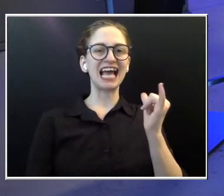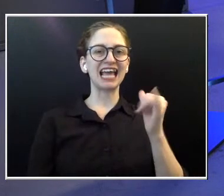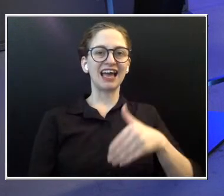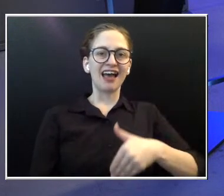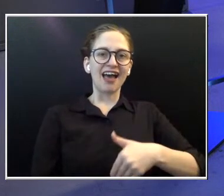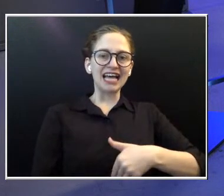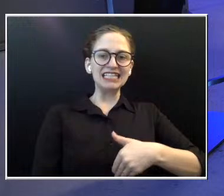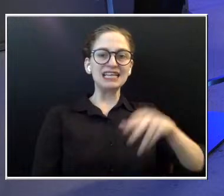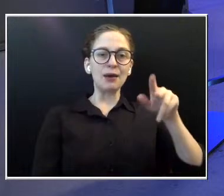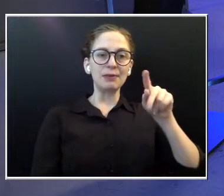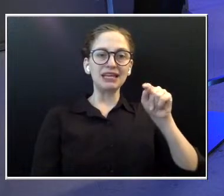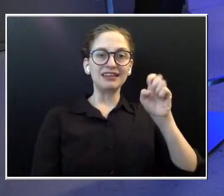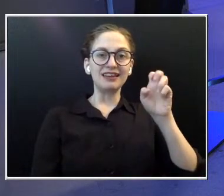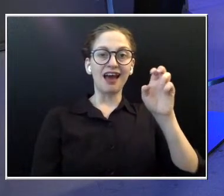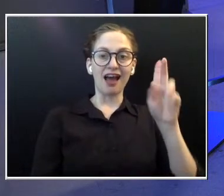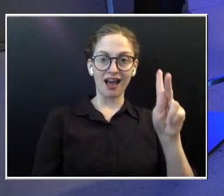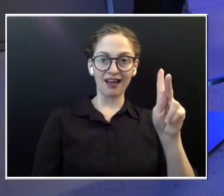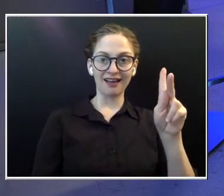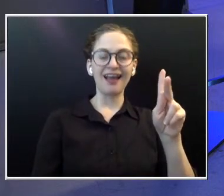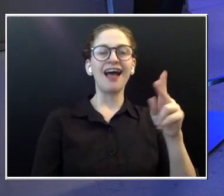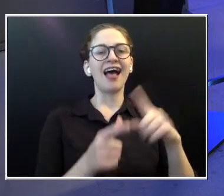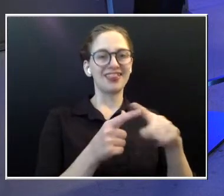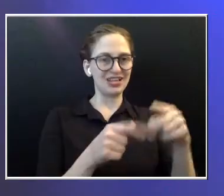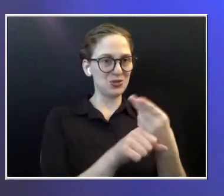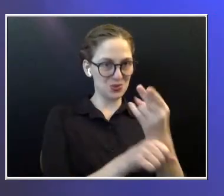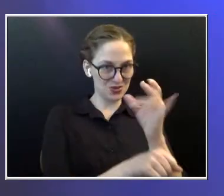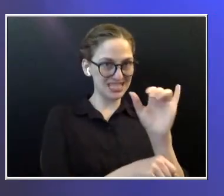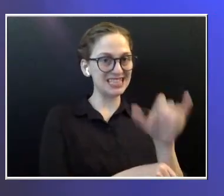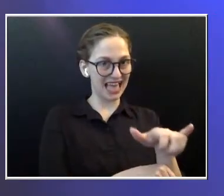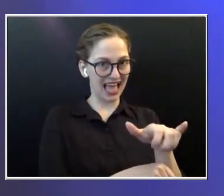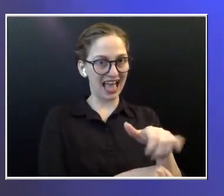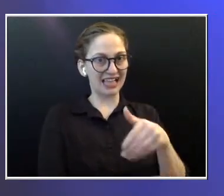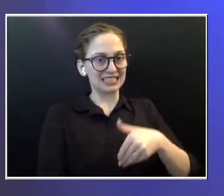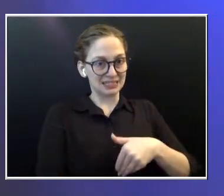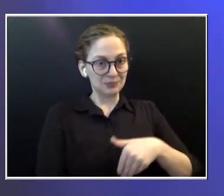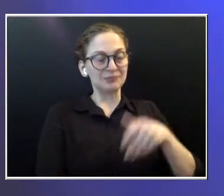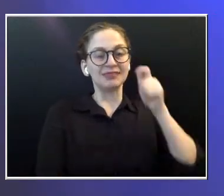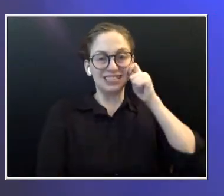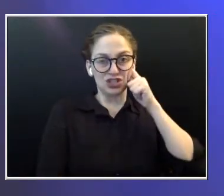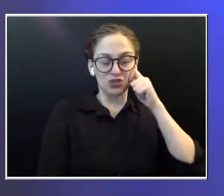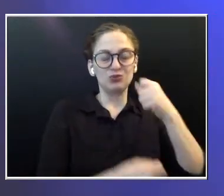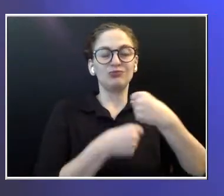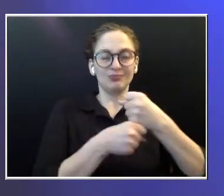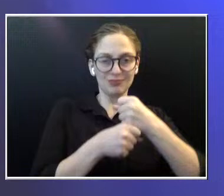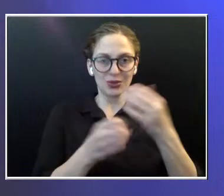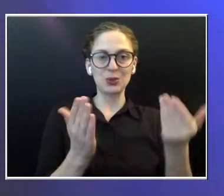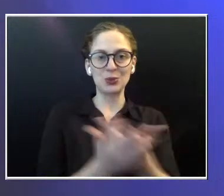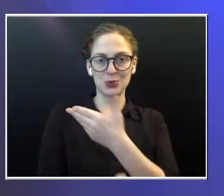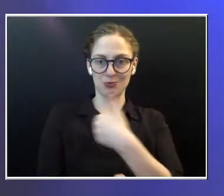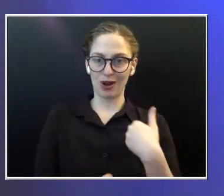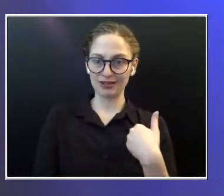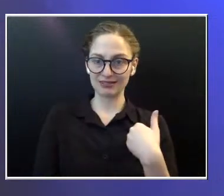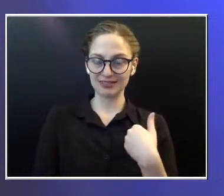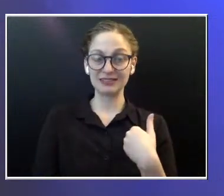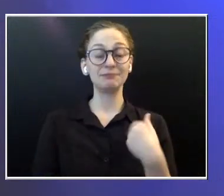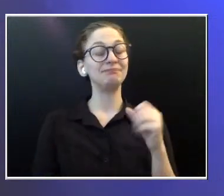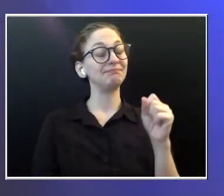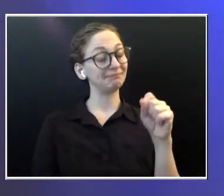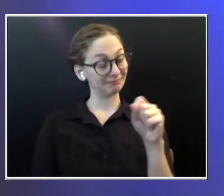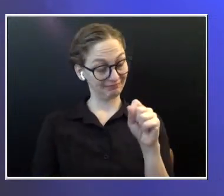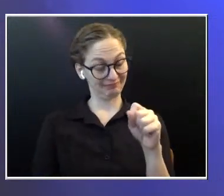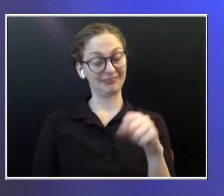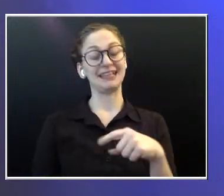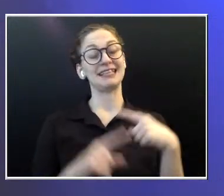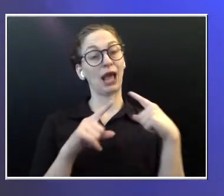say, but I think it's pretty involved. It's a very intense surgery, but it is an excellent surgery, and we're very lucky to have highly